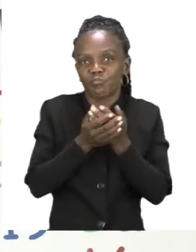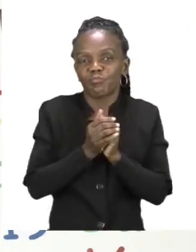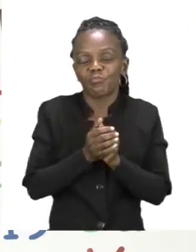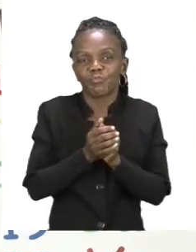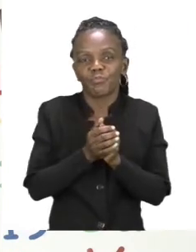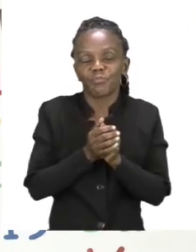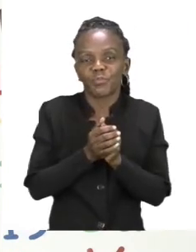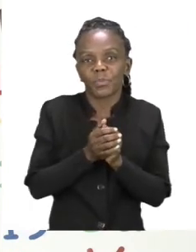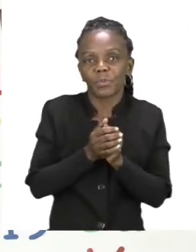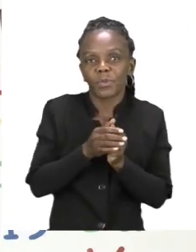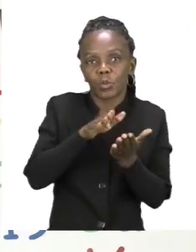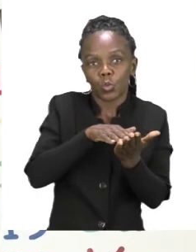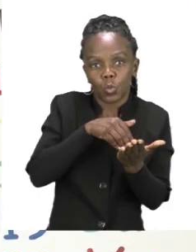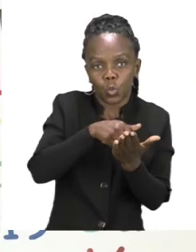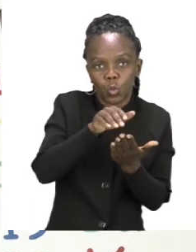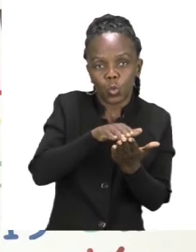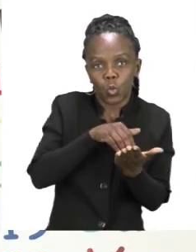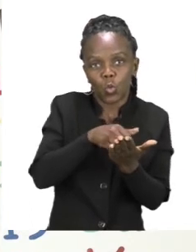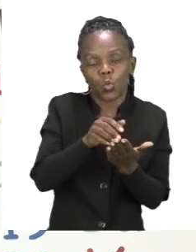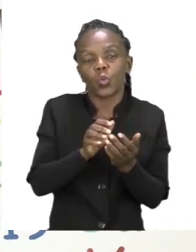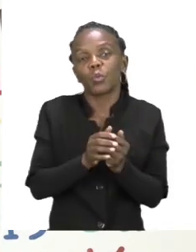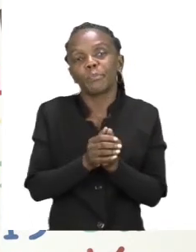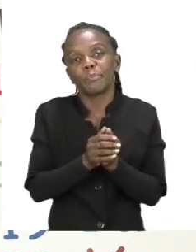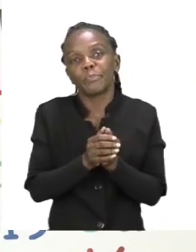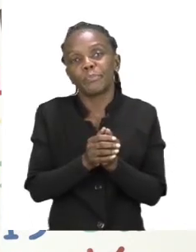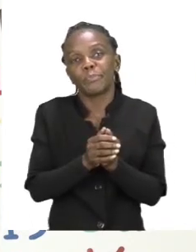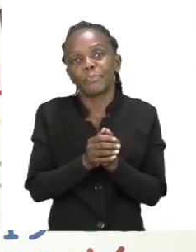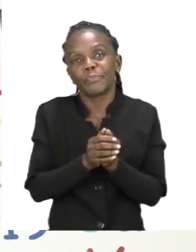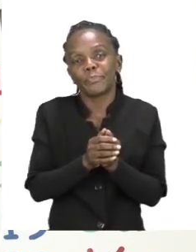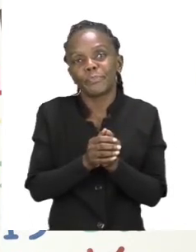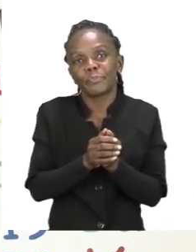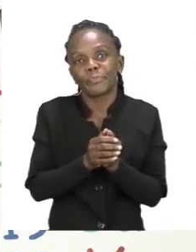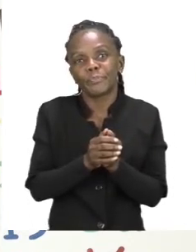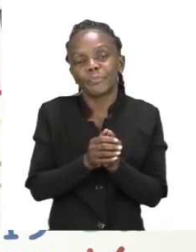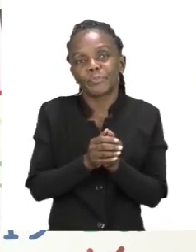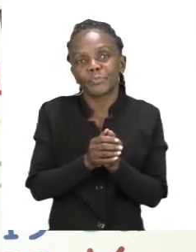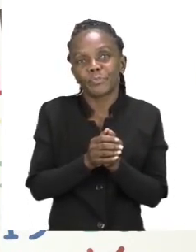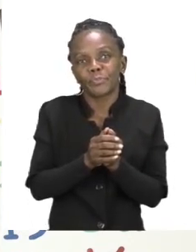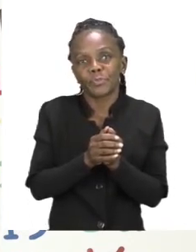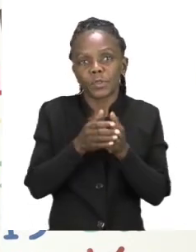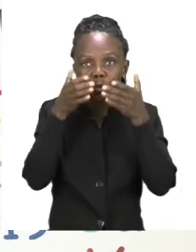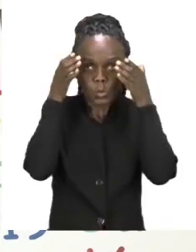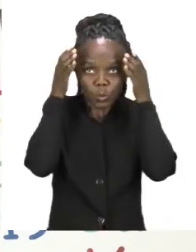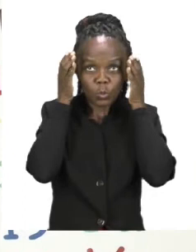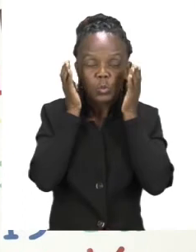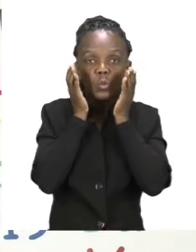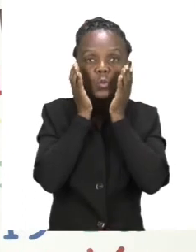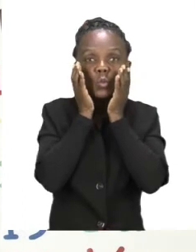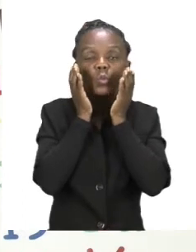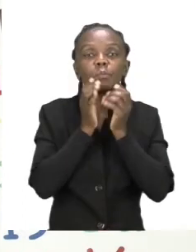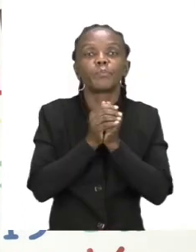my area with glue and I'm starting with the head. I'm going to close my glue so it doesn't get